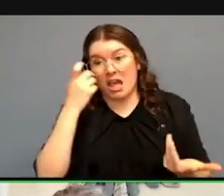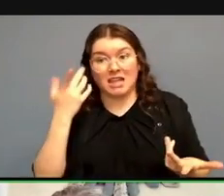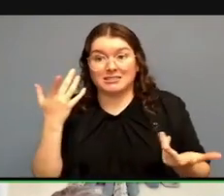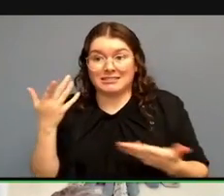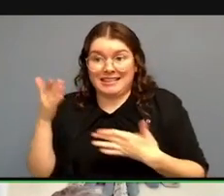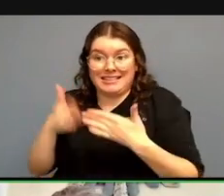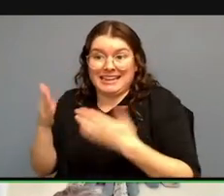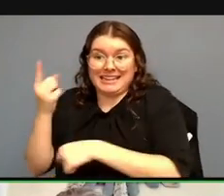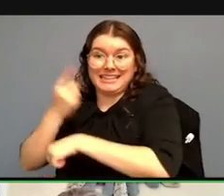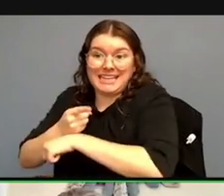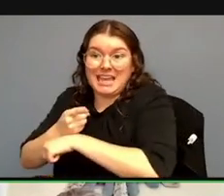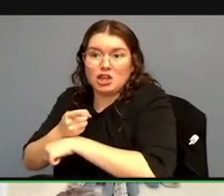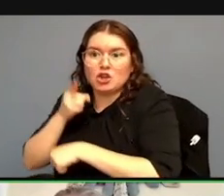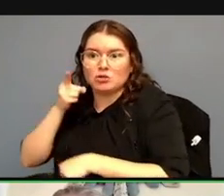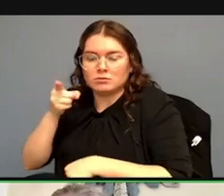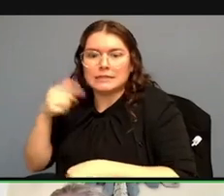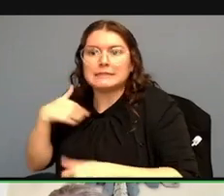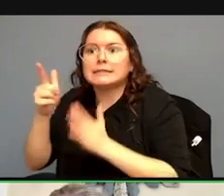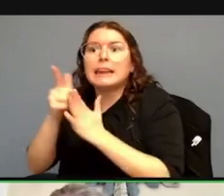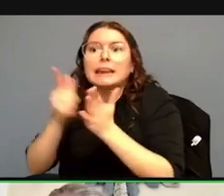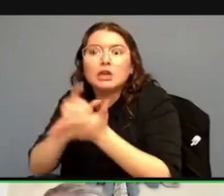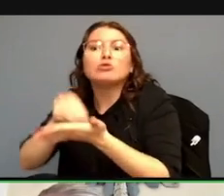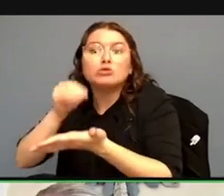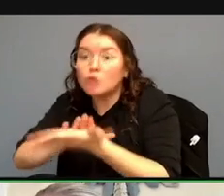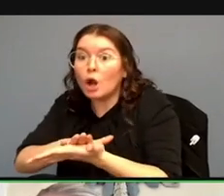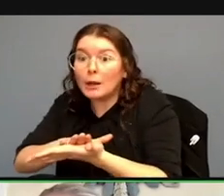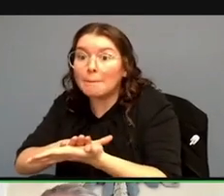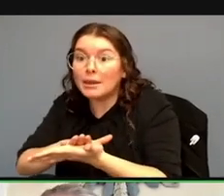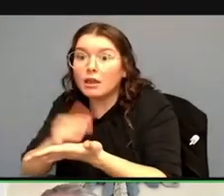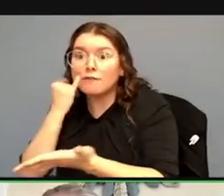you're signing legal documents when you sign these sorts of things.